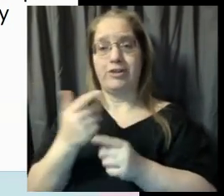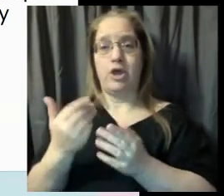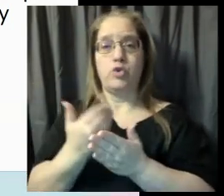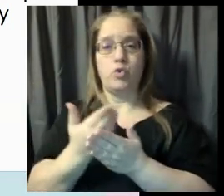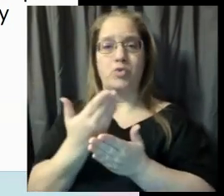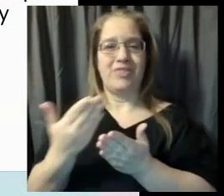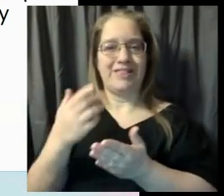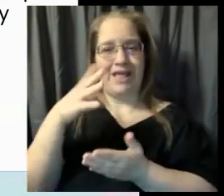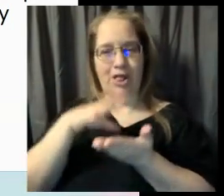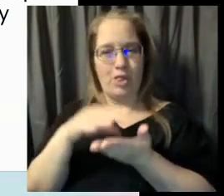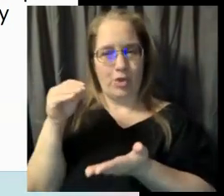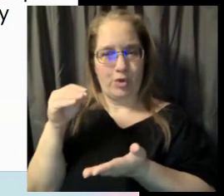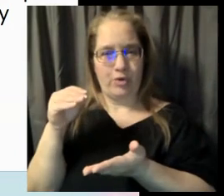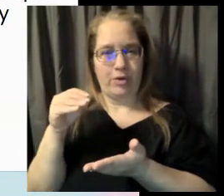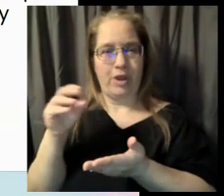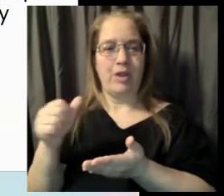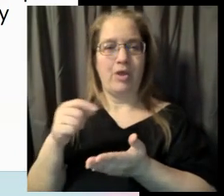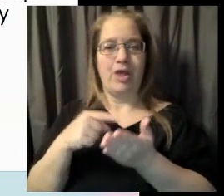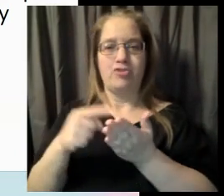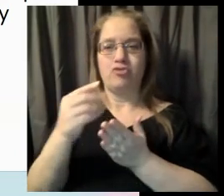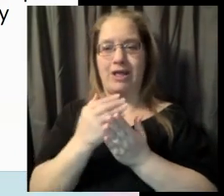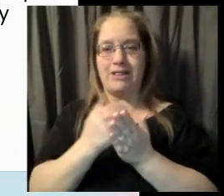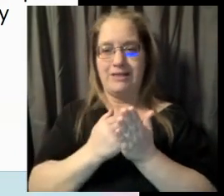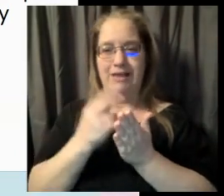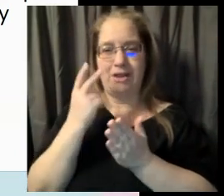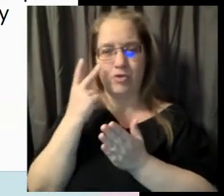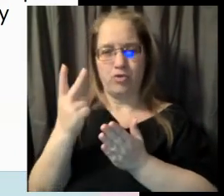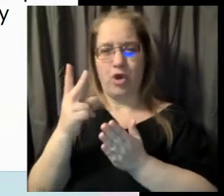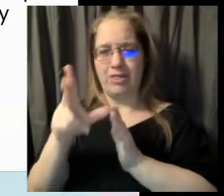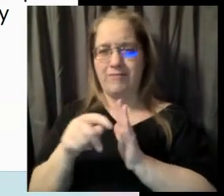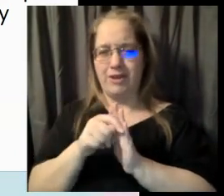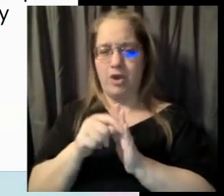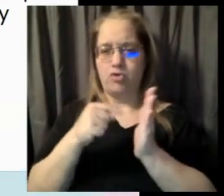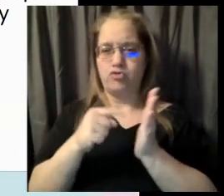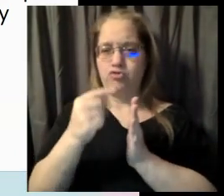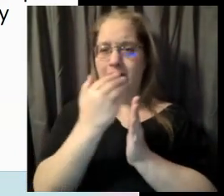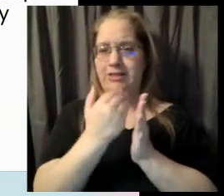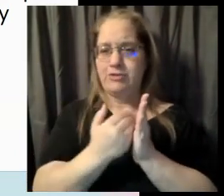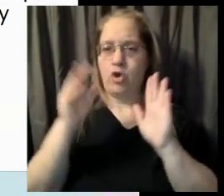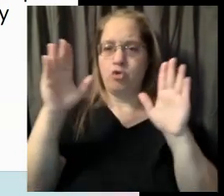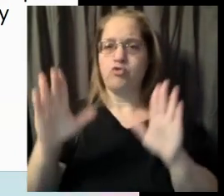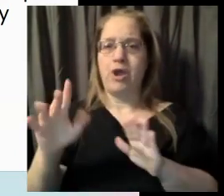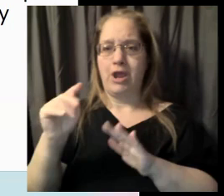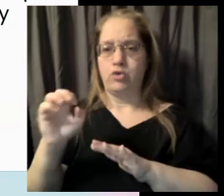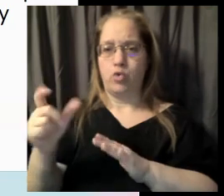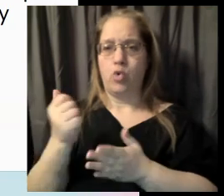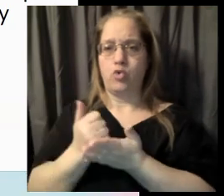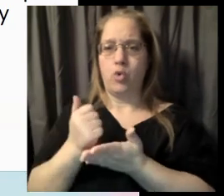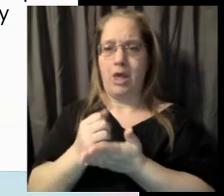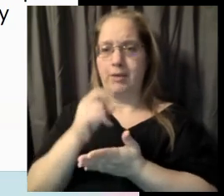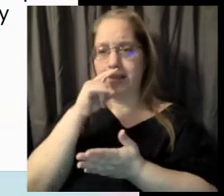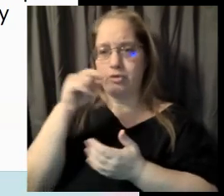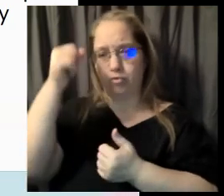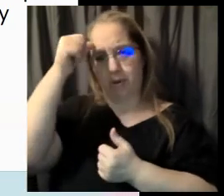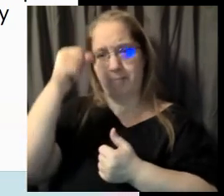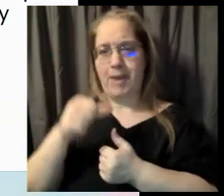And another thing is checklists. I know you saw a little snippet in the video. Checklists are a really great tool to help children remember